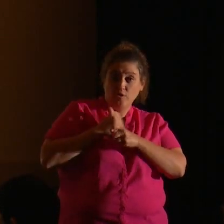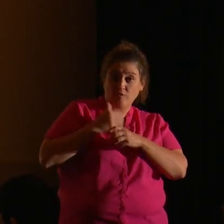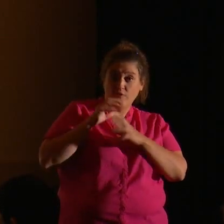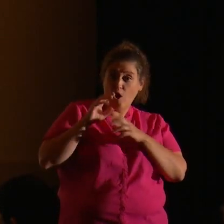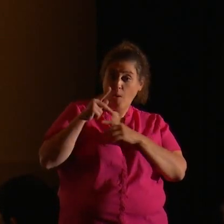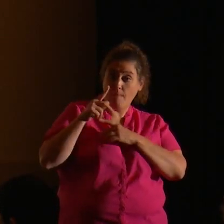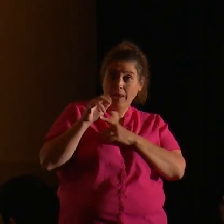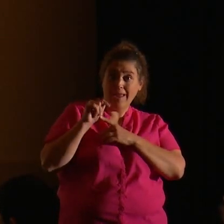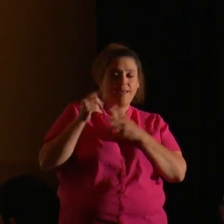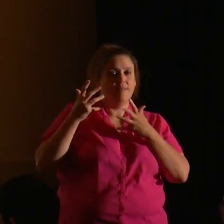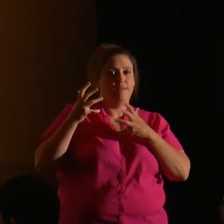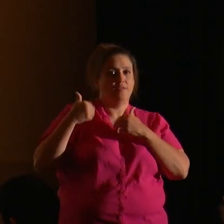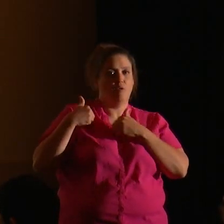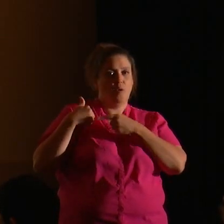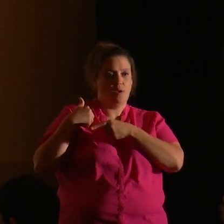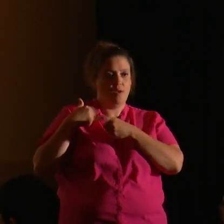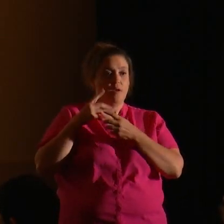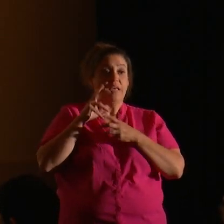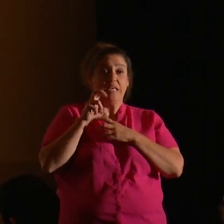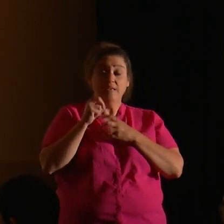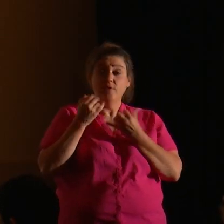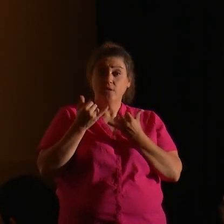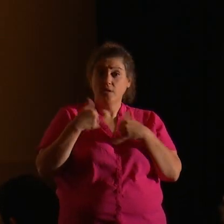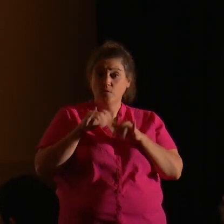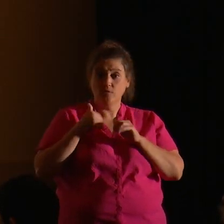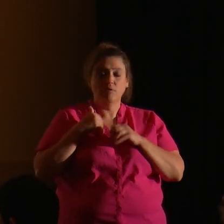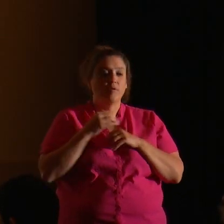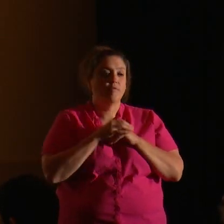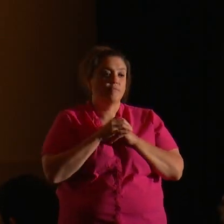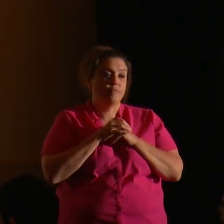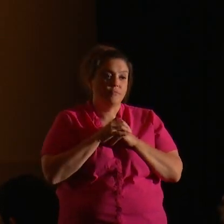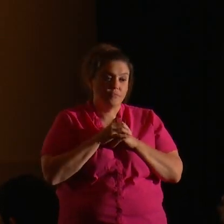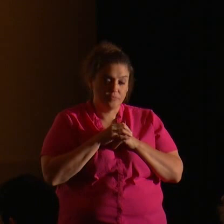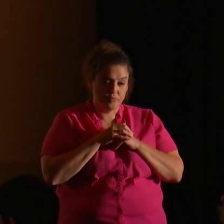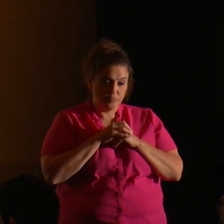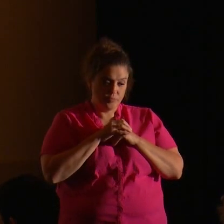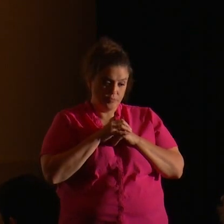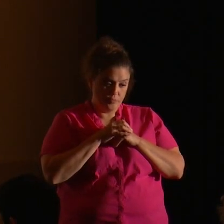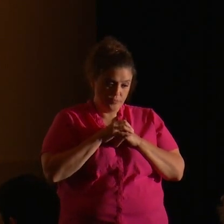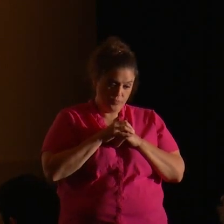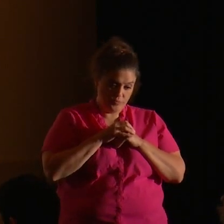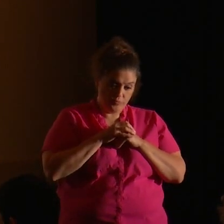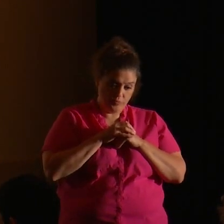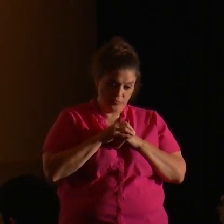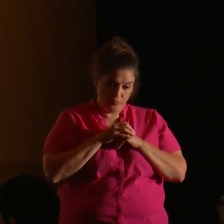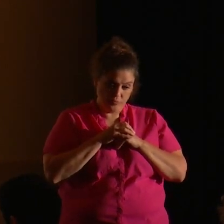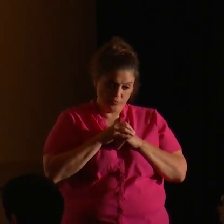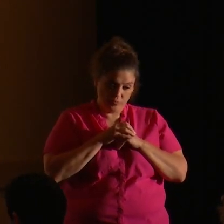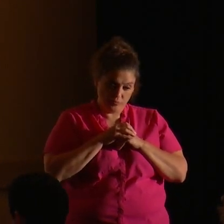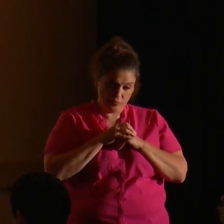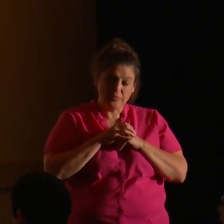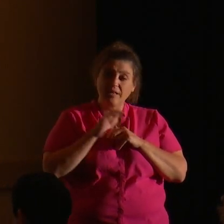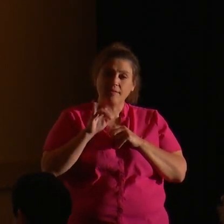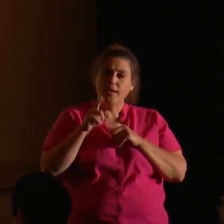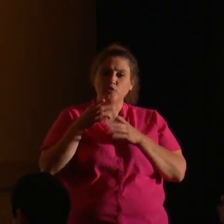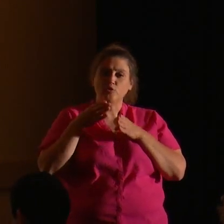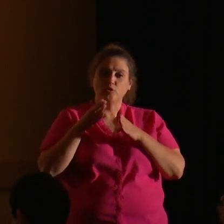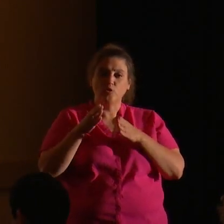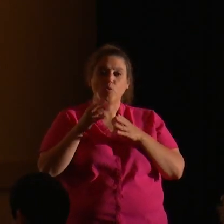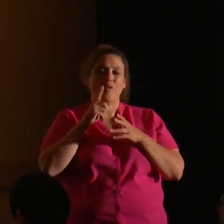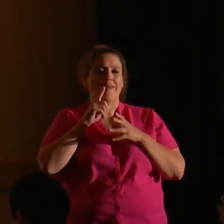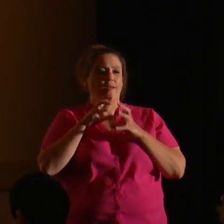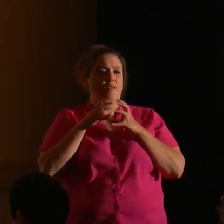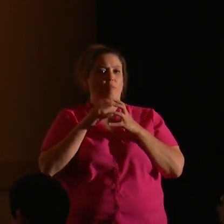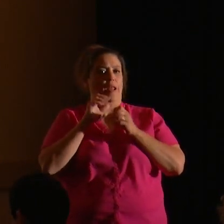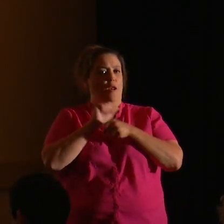Even today, they dominate in chemistry, in the way the planet's system works. The